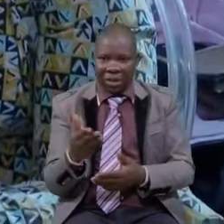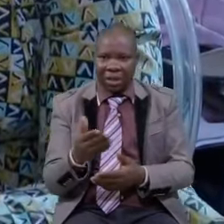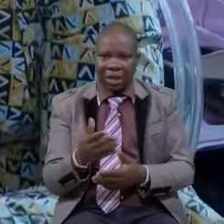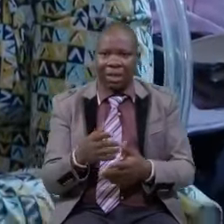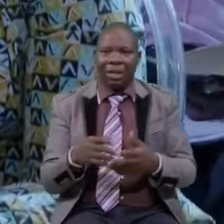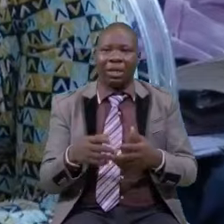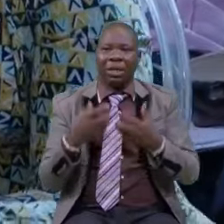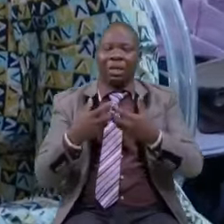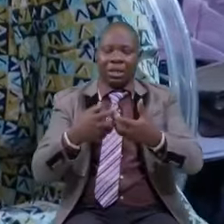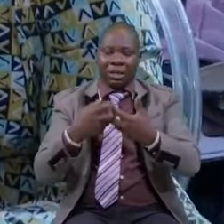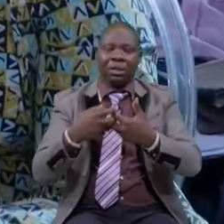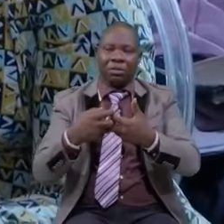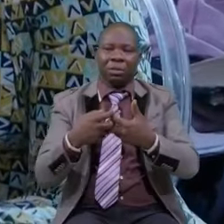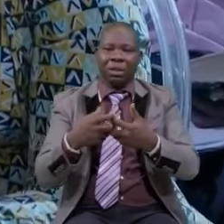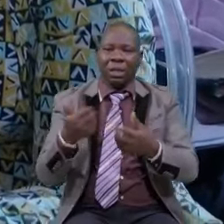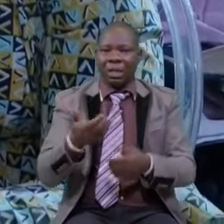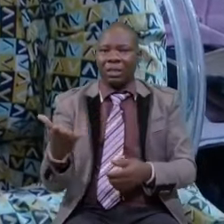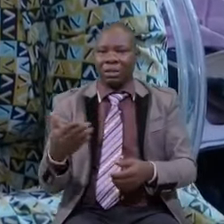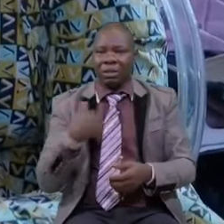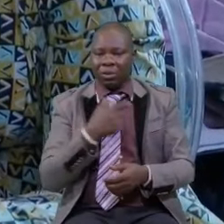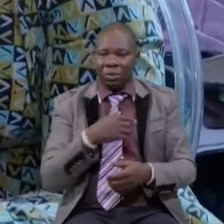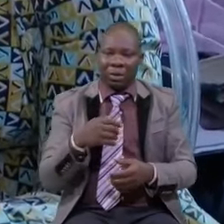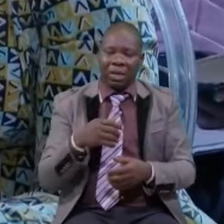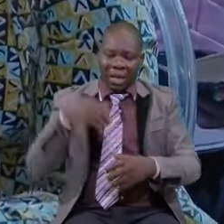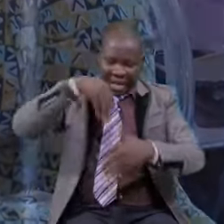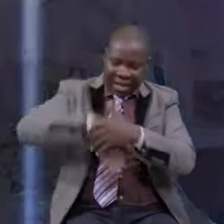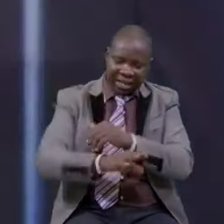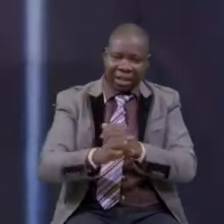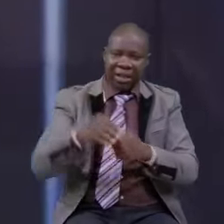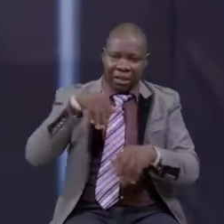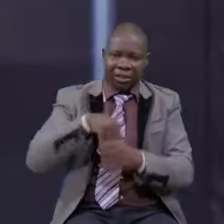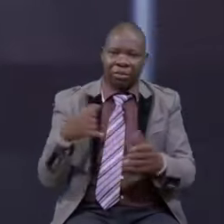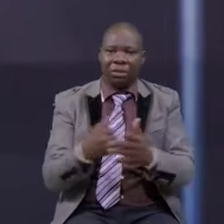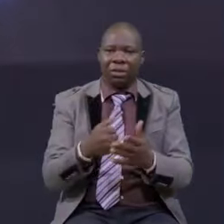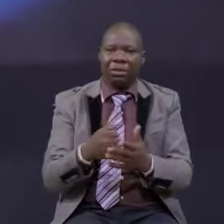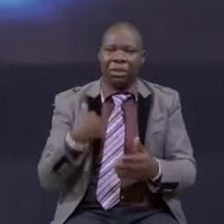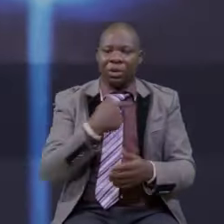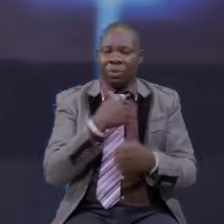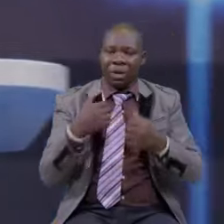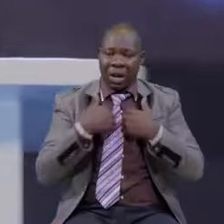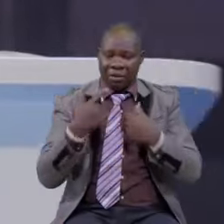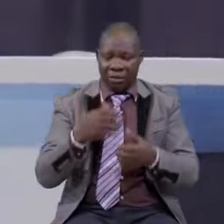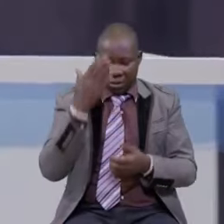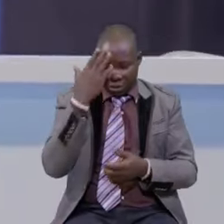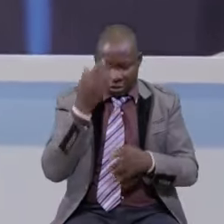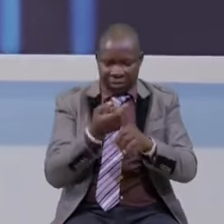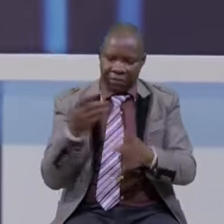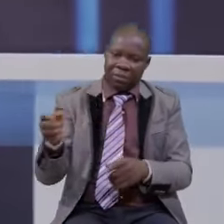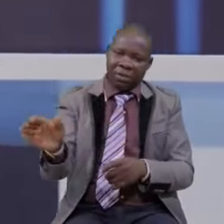electronics, anything, and then we hack into it. We get the knowledge from them,